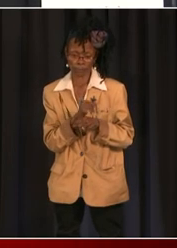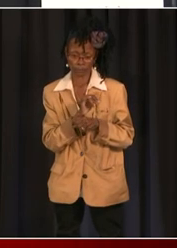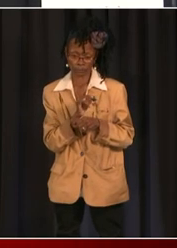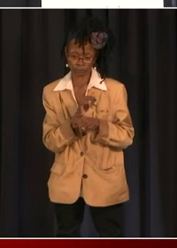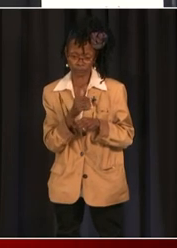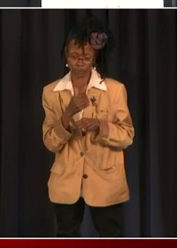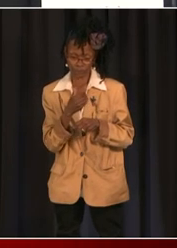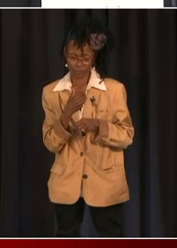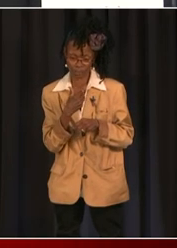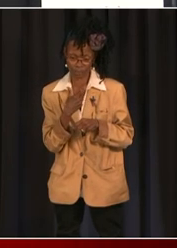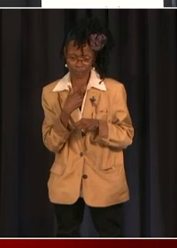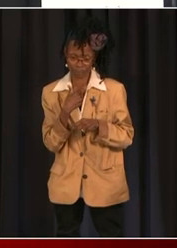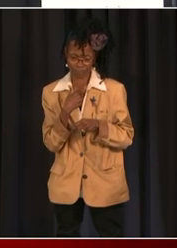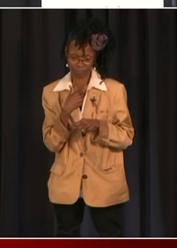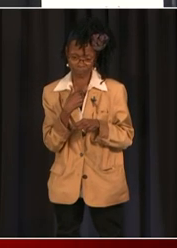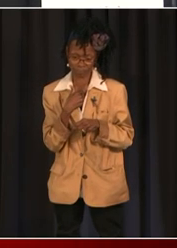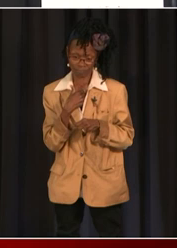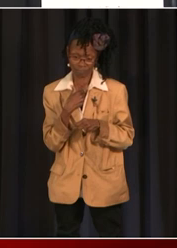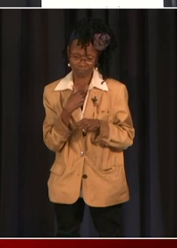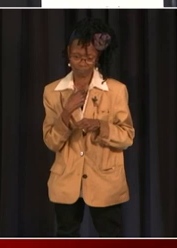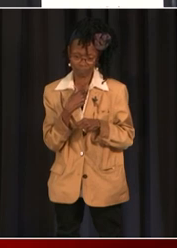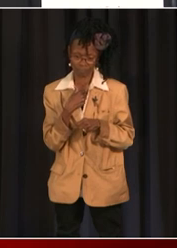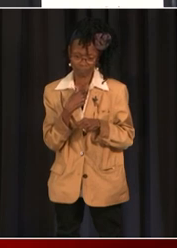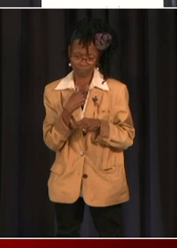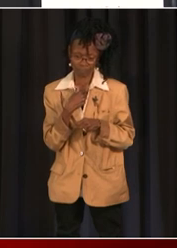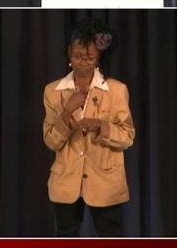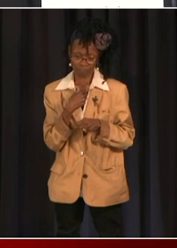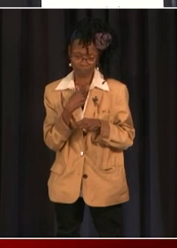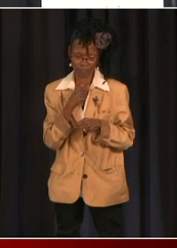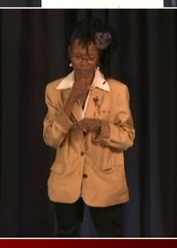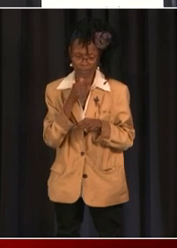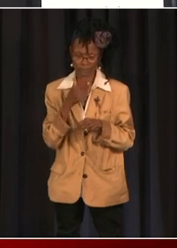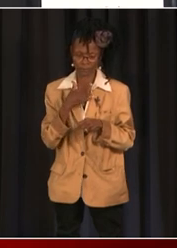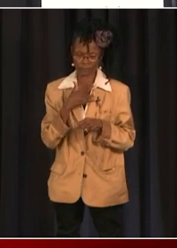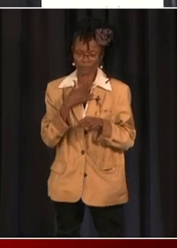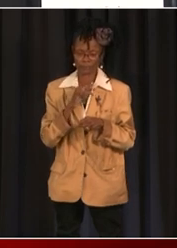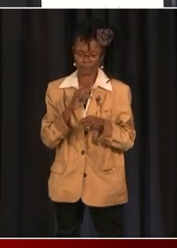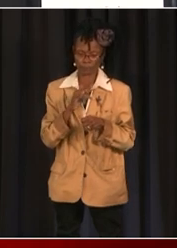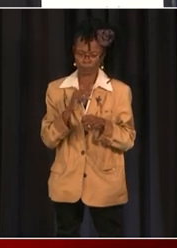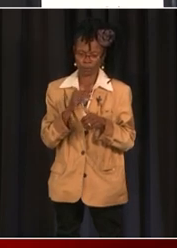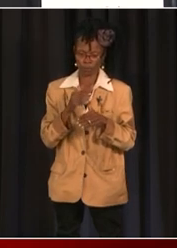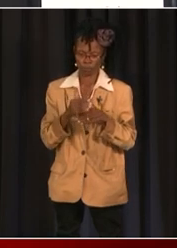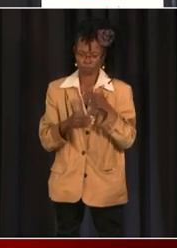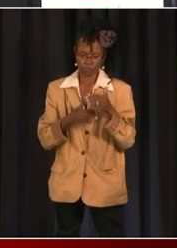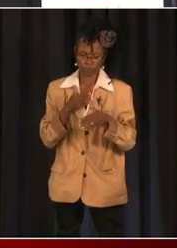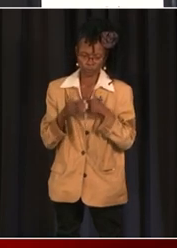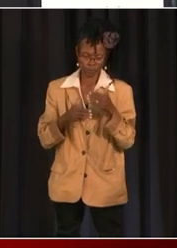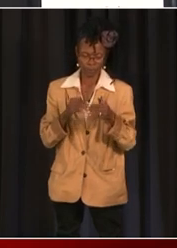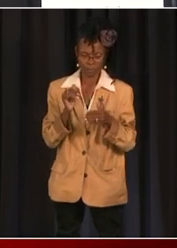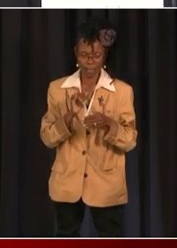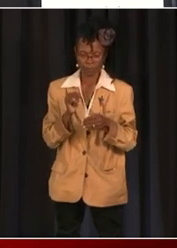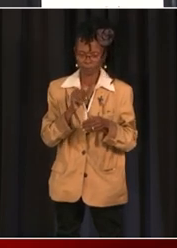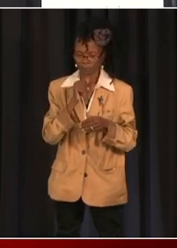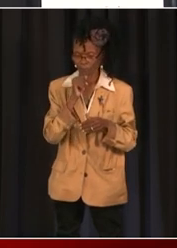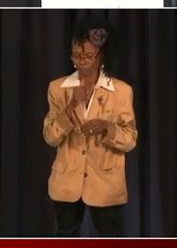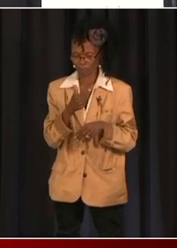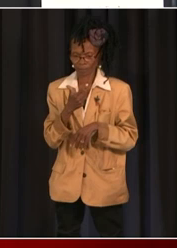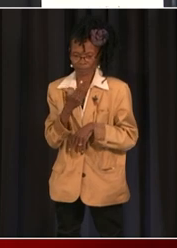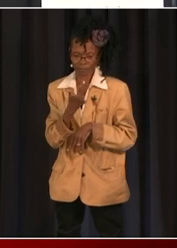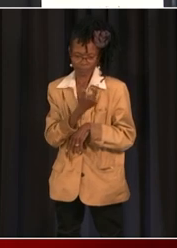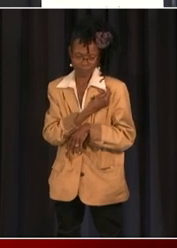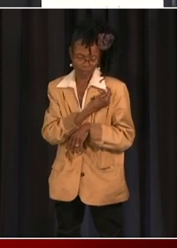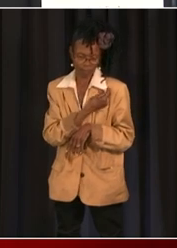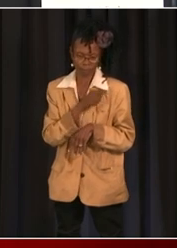our asymptomatic testing protocol in place for our unvaccinated students. We will be testing 10% of